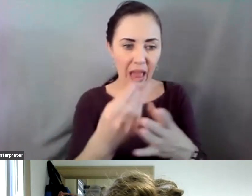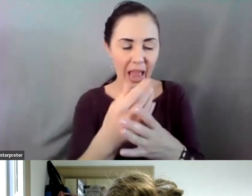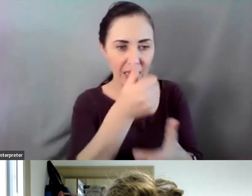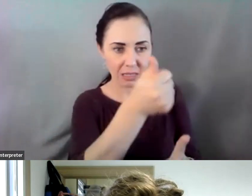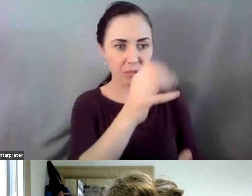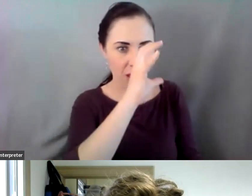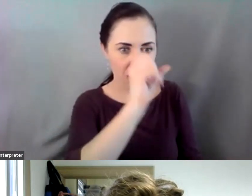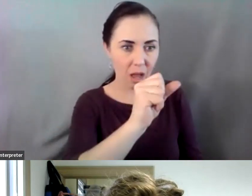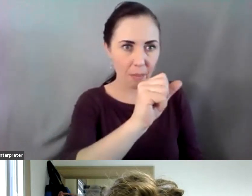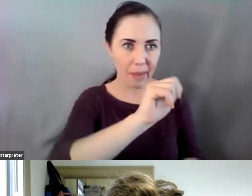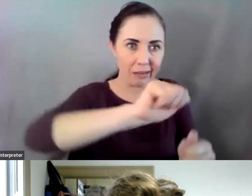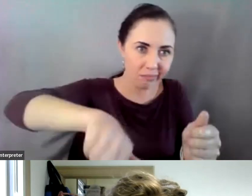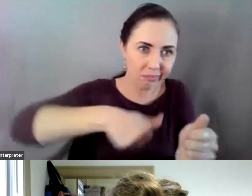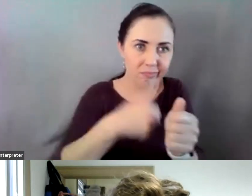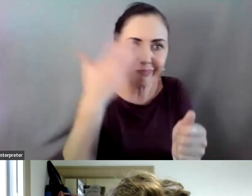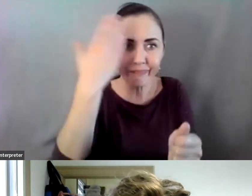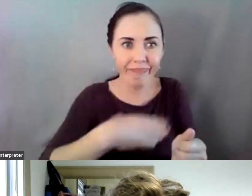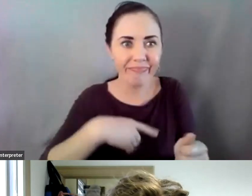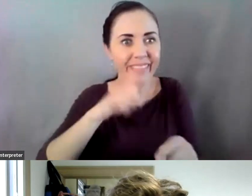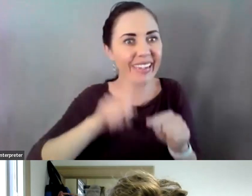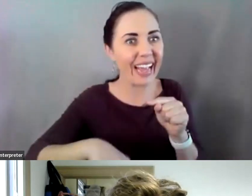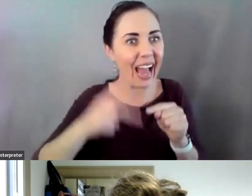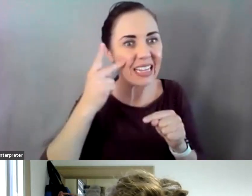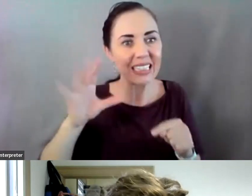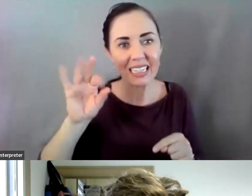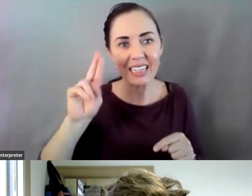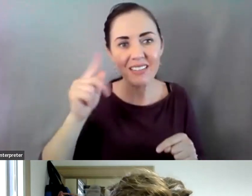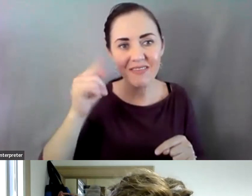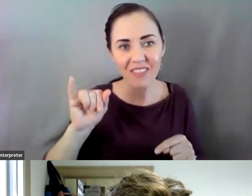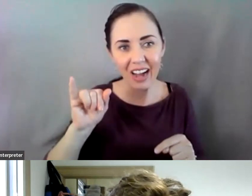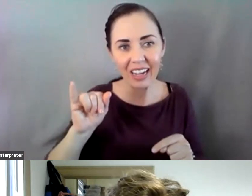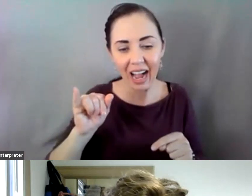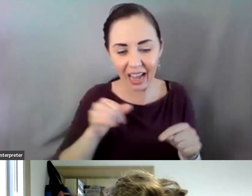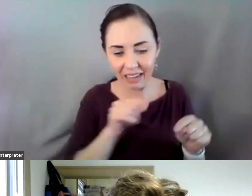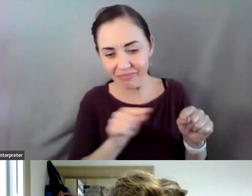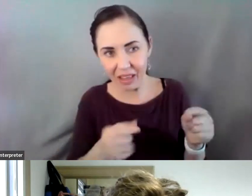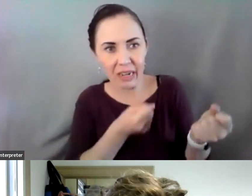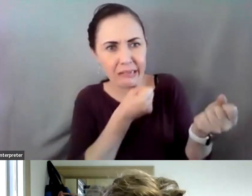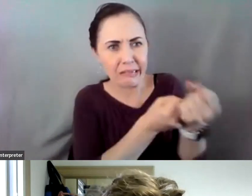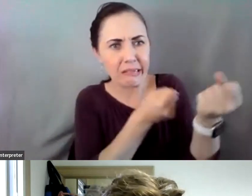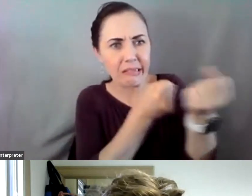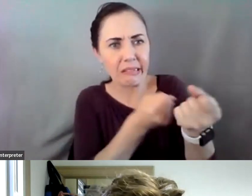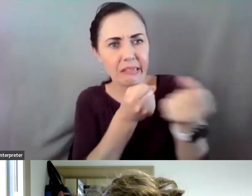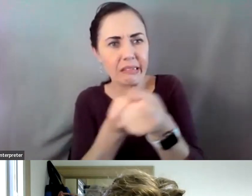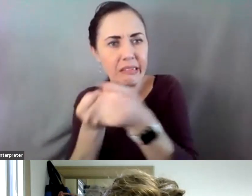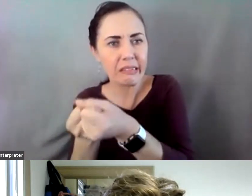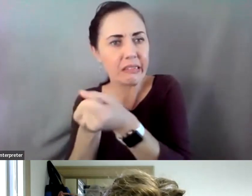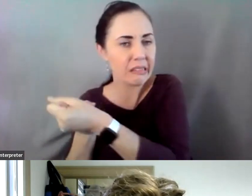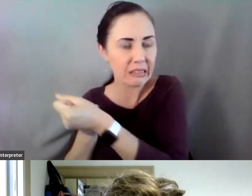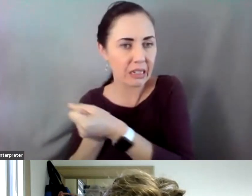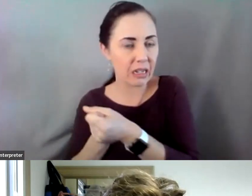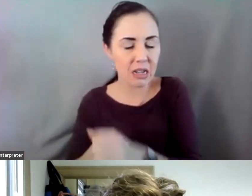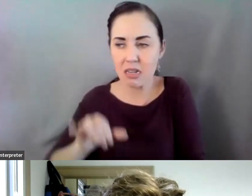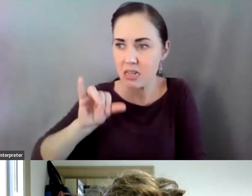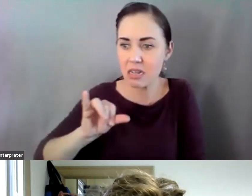was actually a bunch of different fungi that were enabling plants to grow where they did. And so that was just sort of a mystery that just